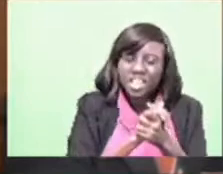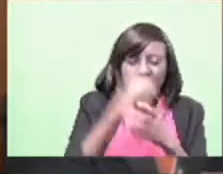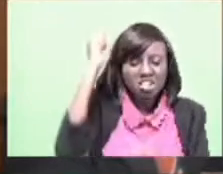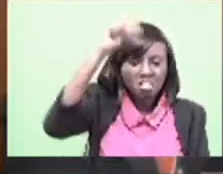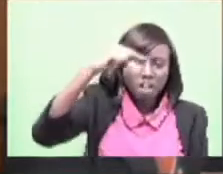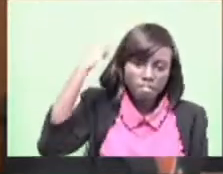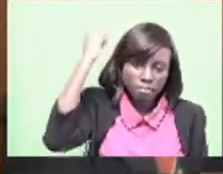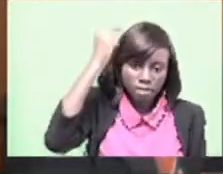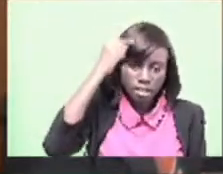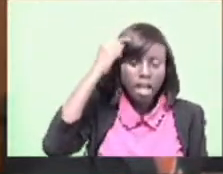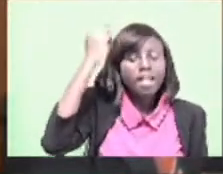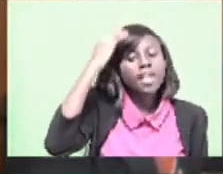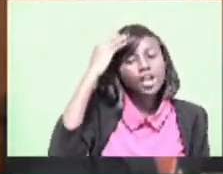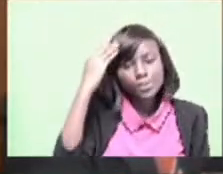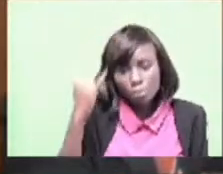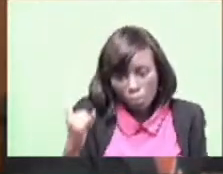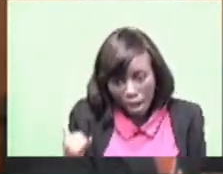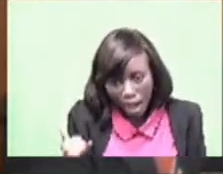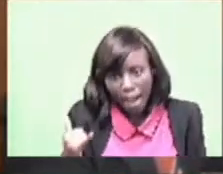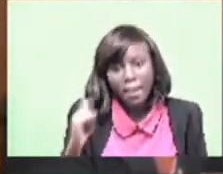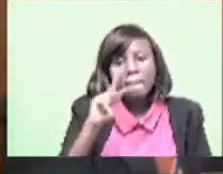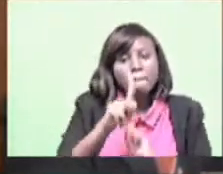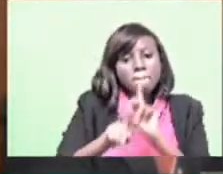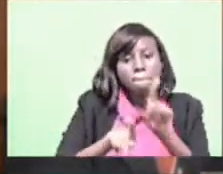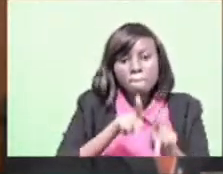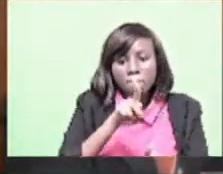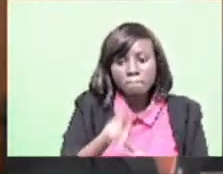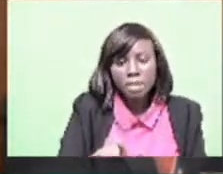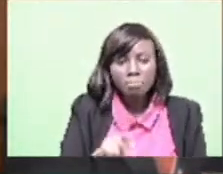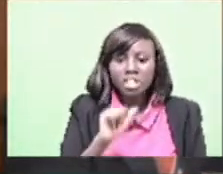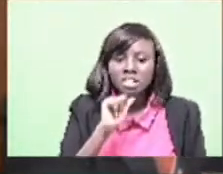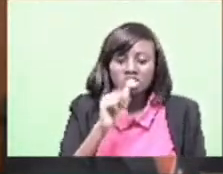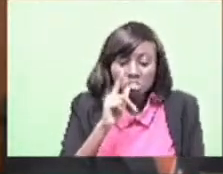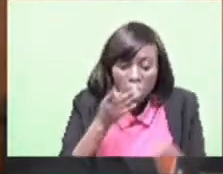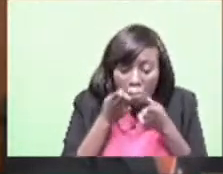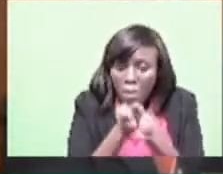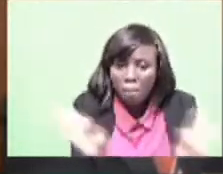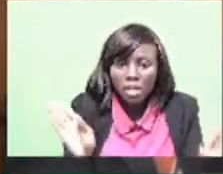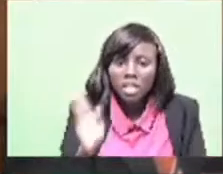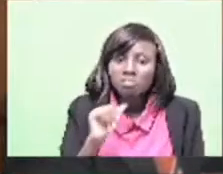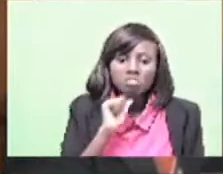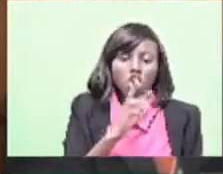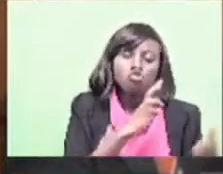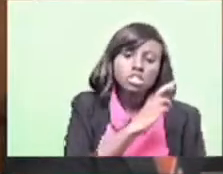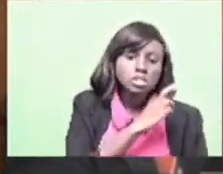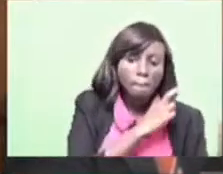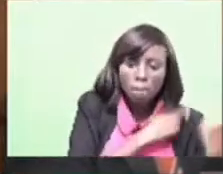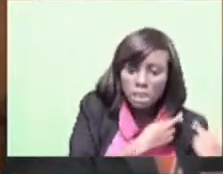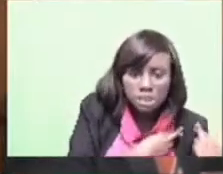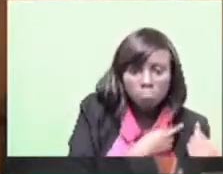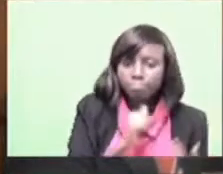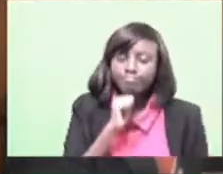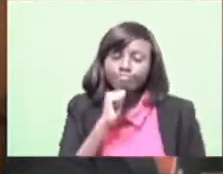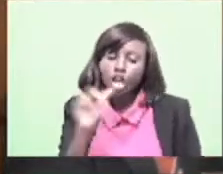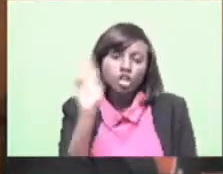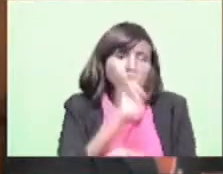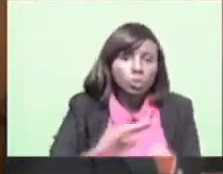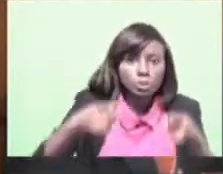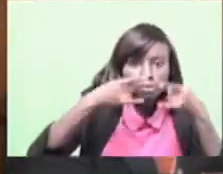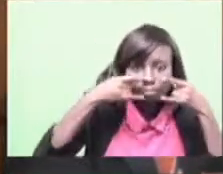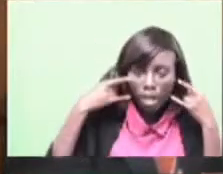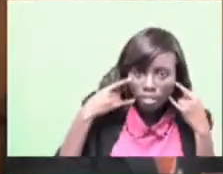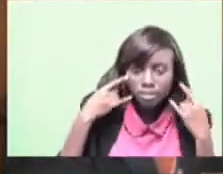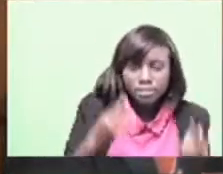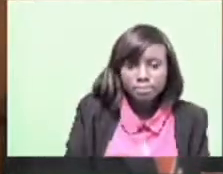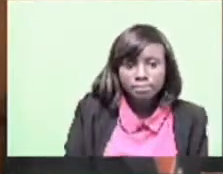upon themselves to see the benefit of wearing the mask. And we have gotten to the point today that we have to come and